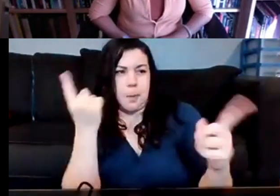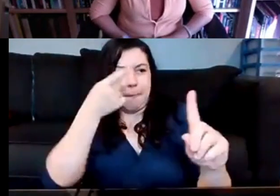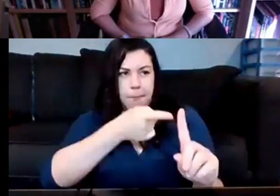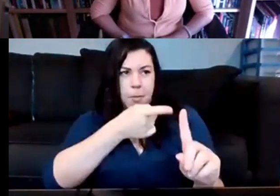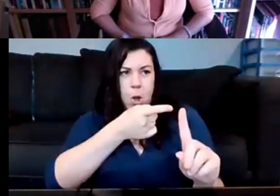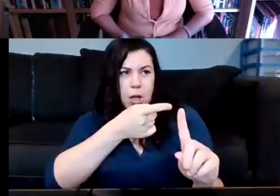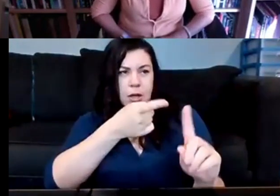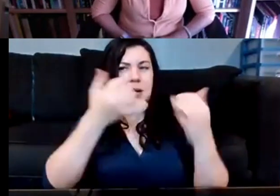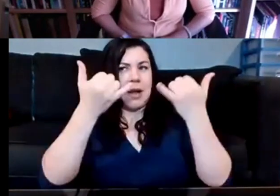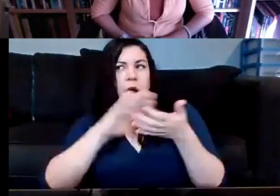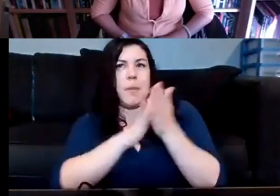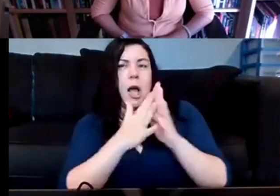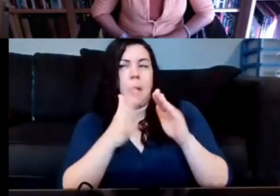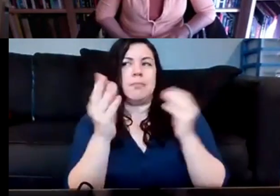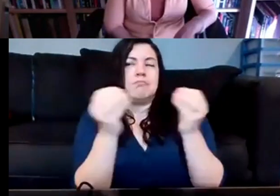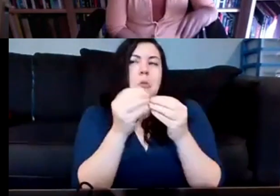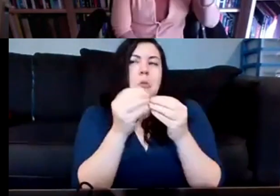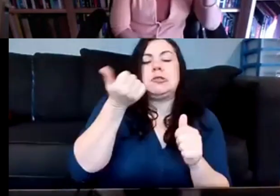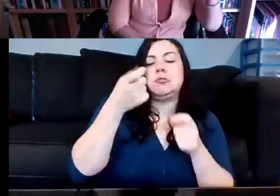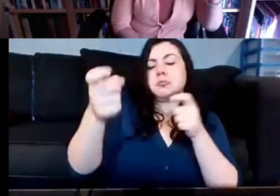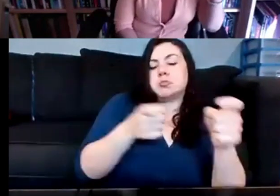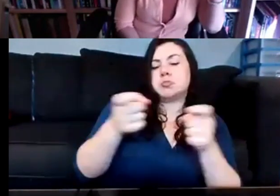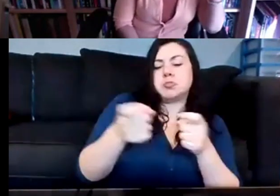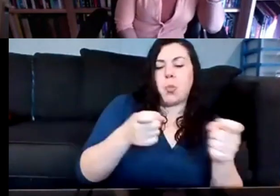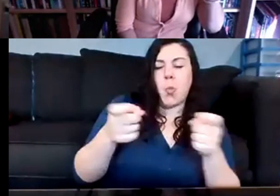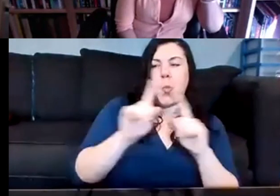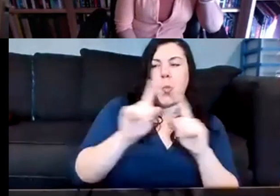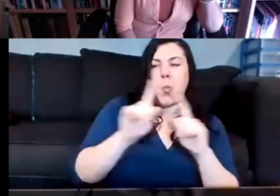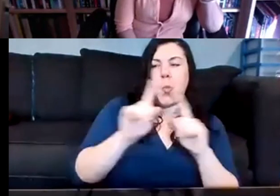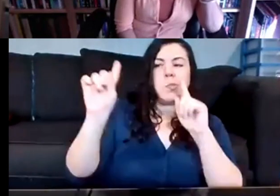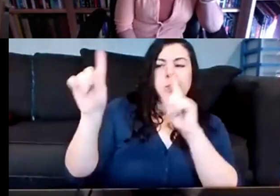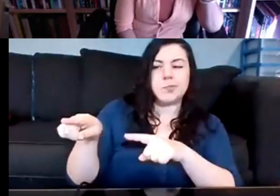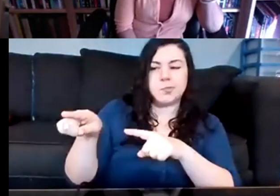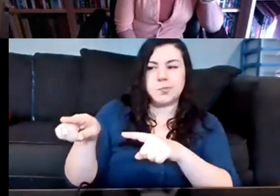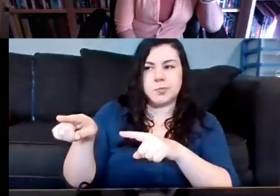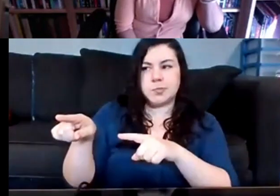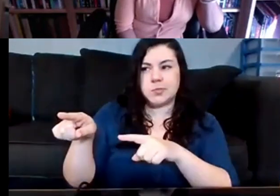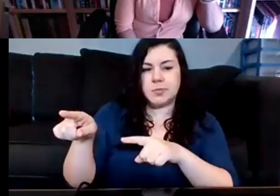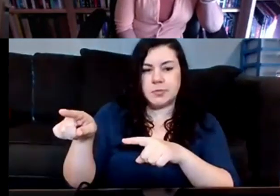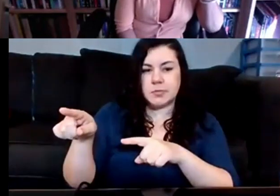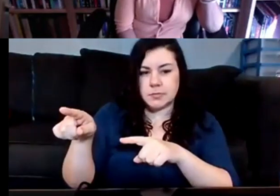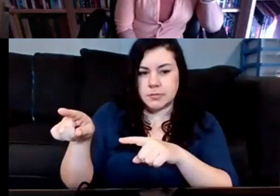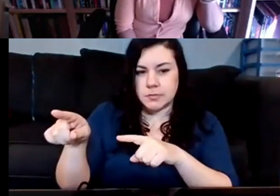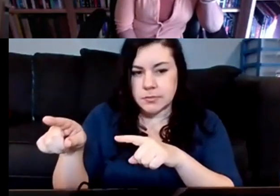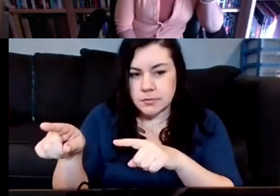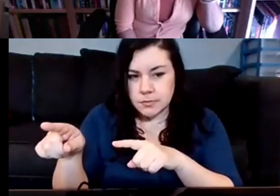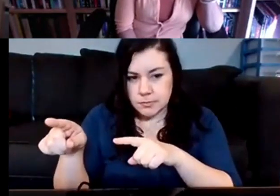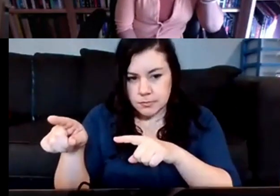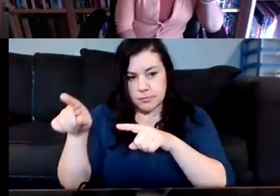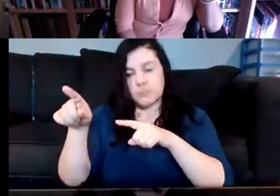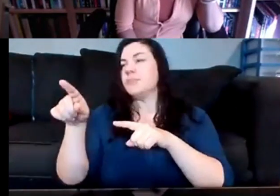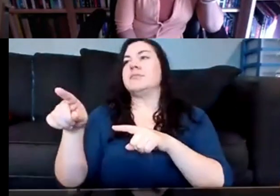to control a response to it in a way, right? So I wasn't, plastering Michael Brown's face up